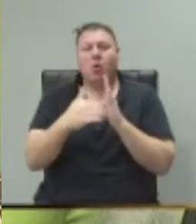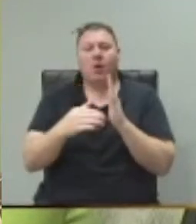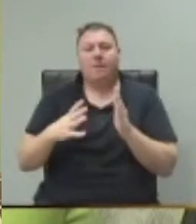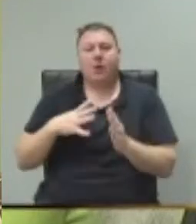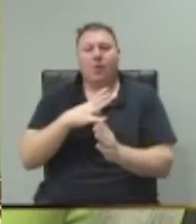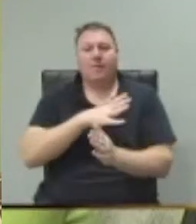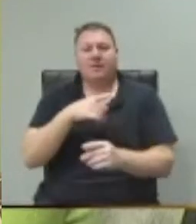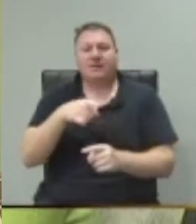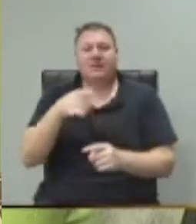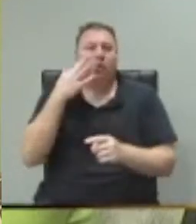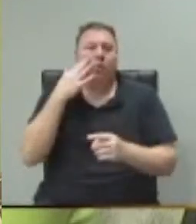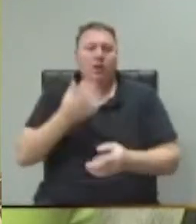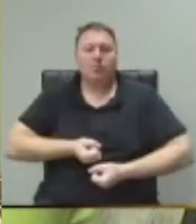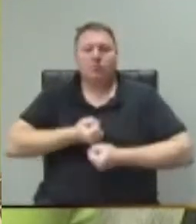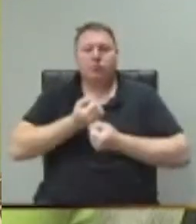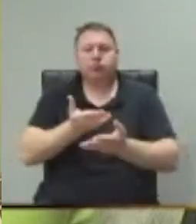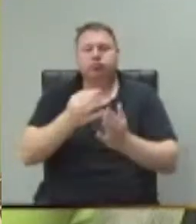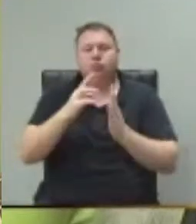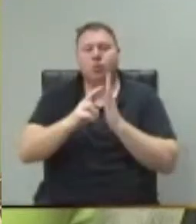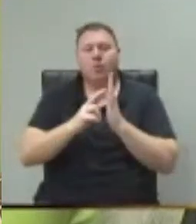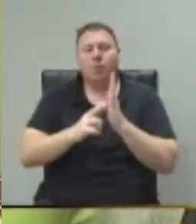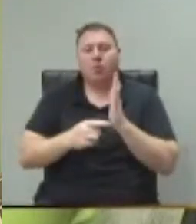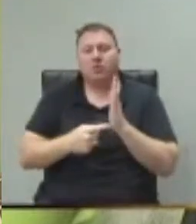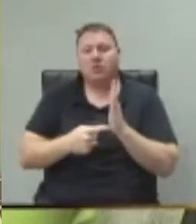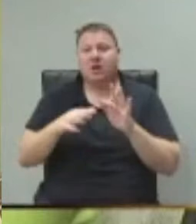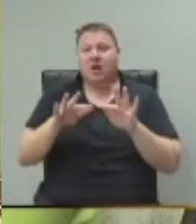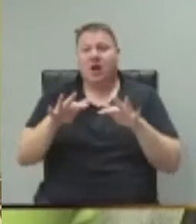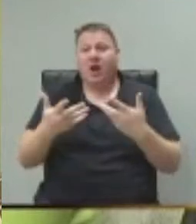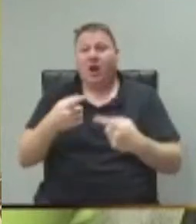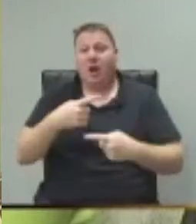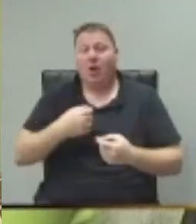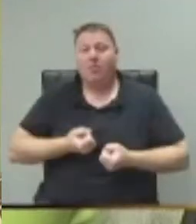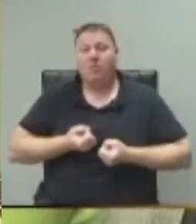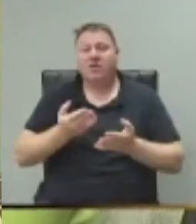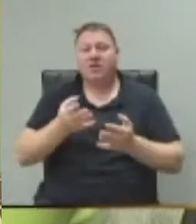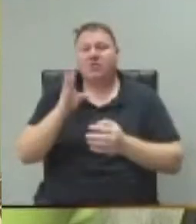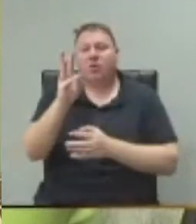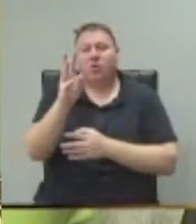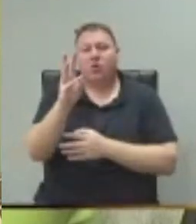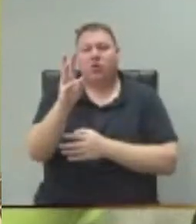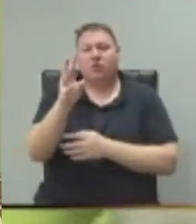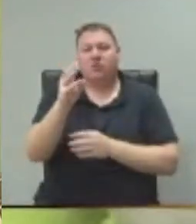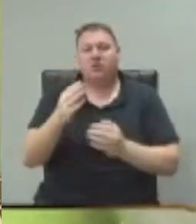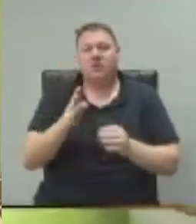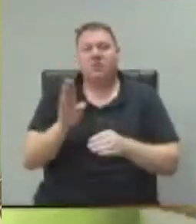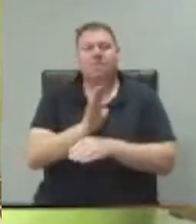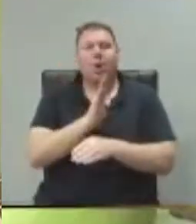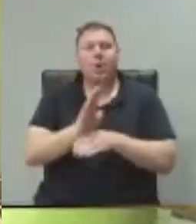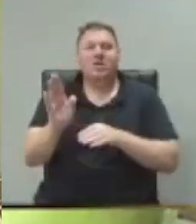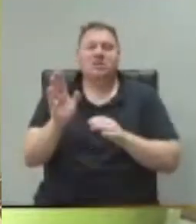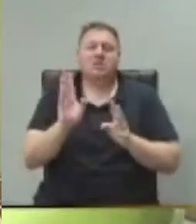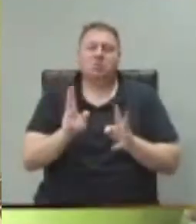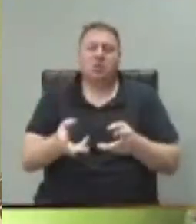committee on when are we presenting this report. If they allow us to present it on Thursday, that will be a bonus.